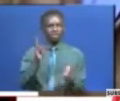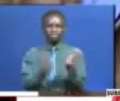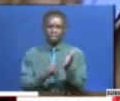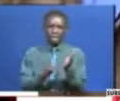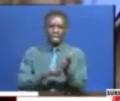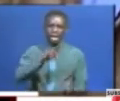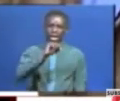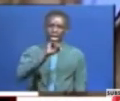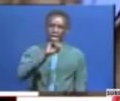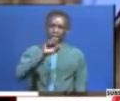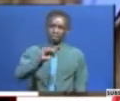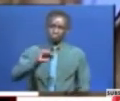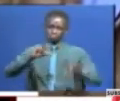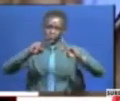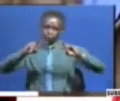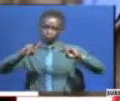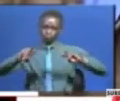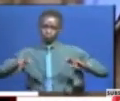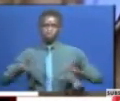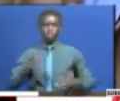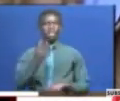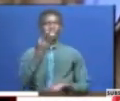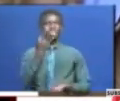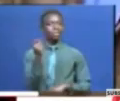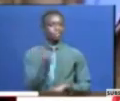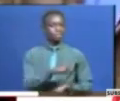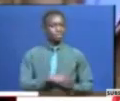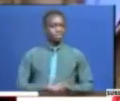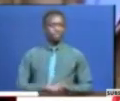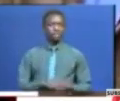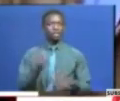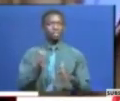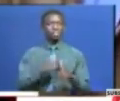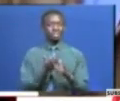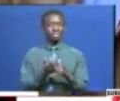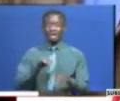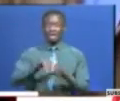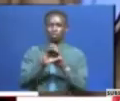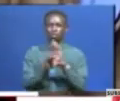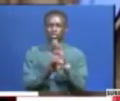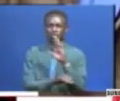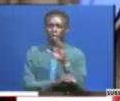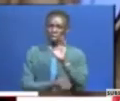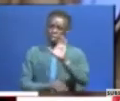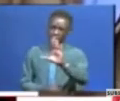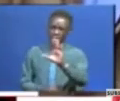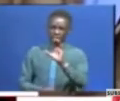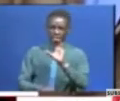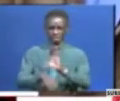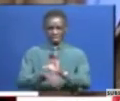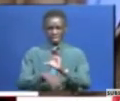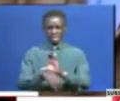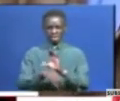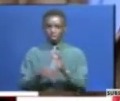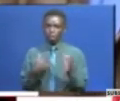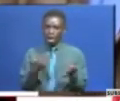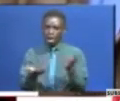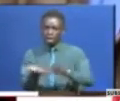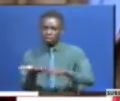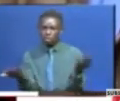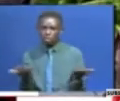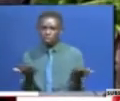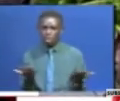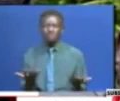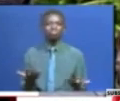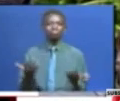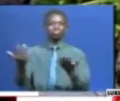for a period of 3 months. But in Kenya, to register a church, what you only need is to drop at office of the registrar of